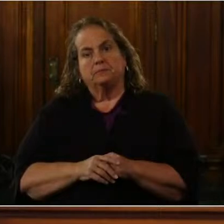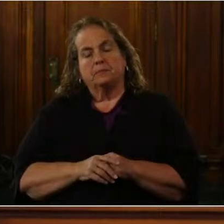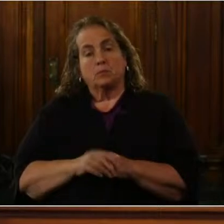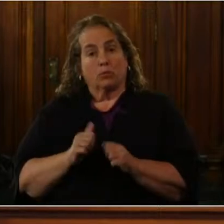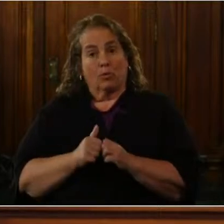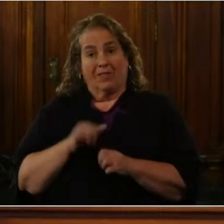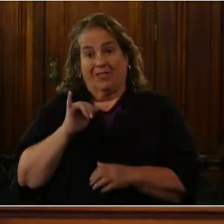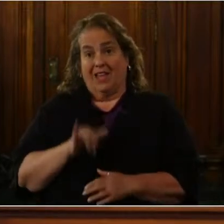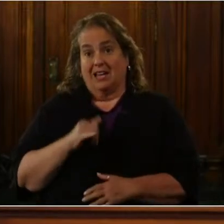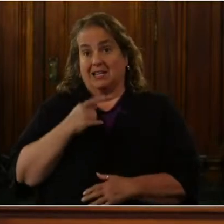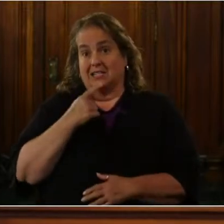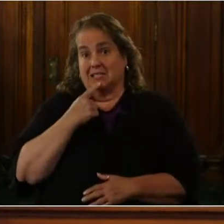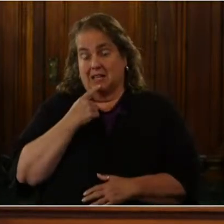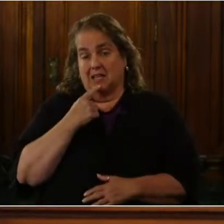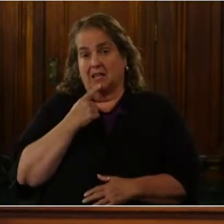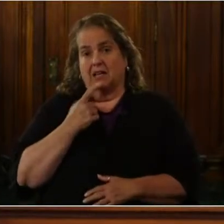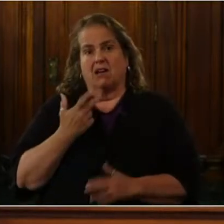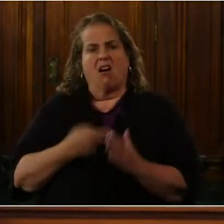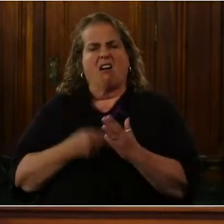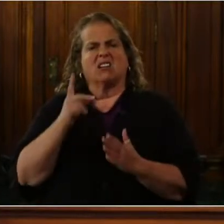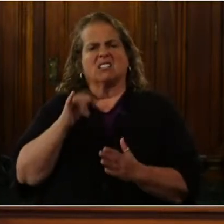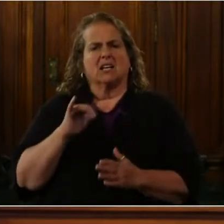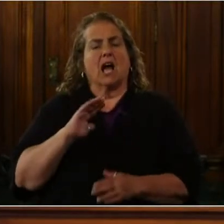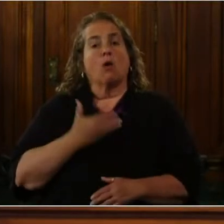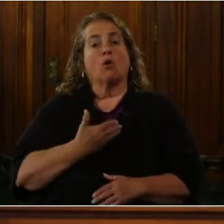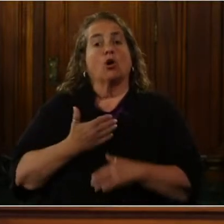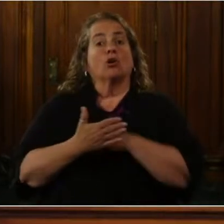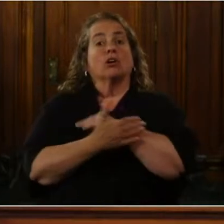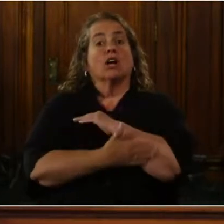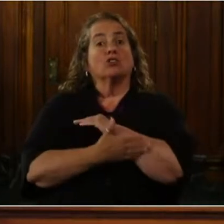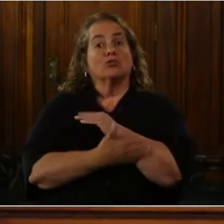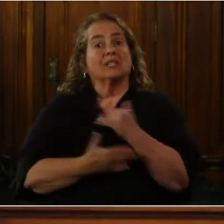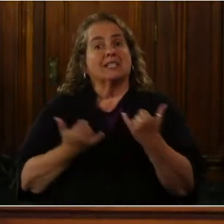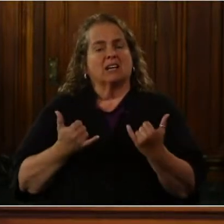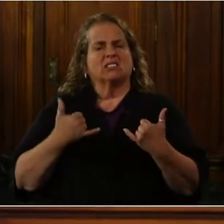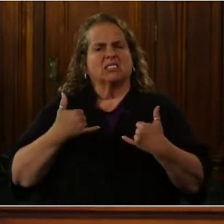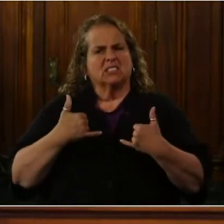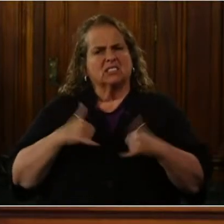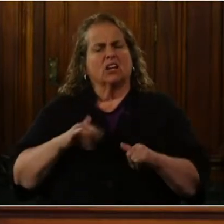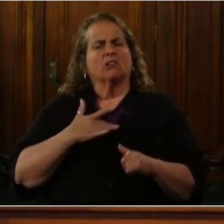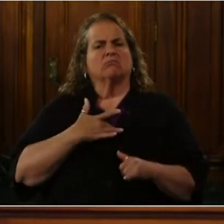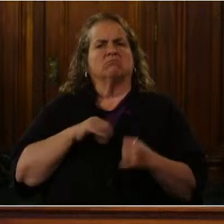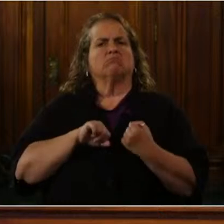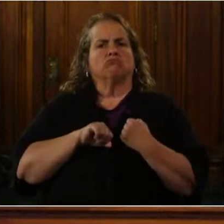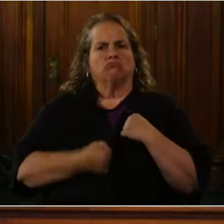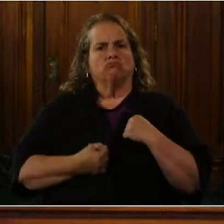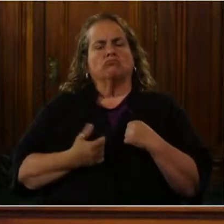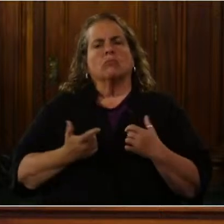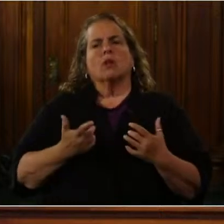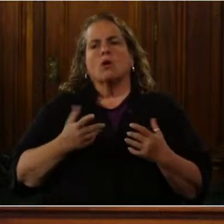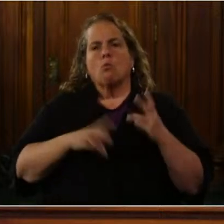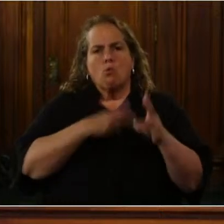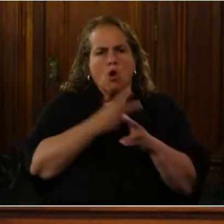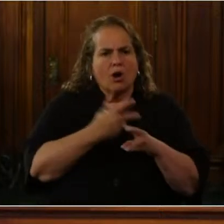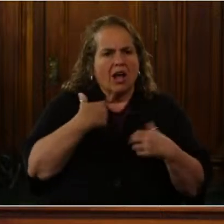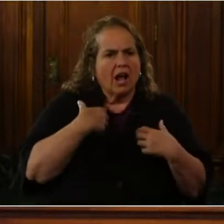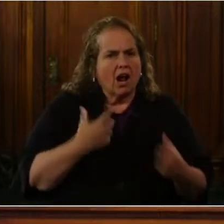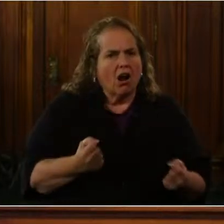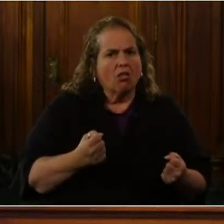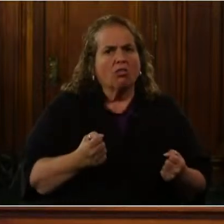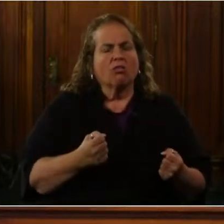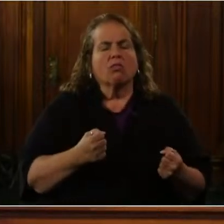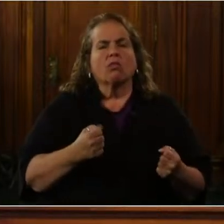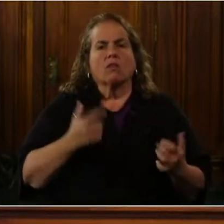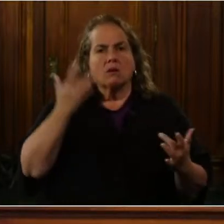With that, obviously our country is still going through not just a worldwide health pandemic, but a demand for